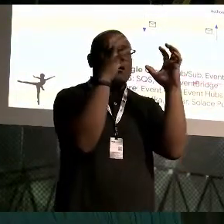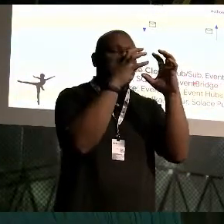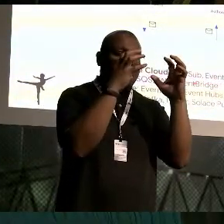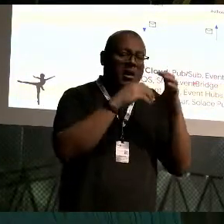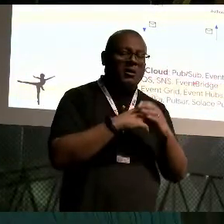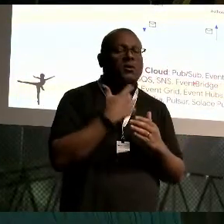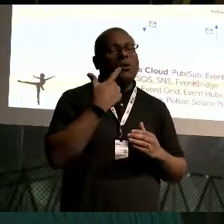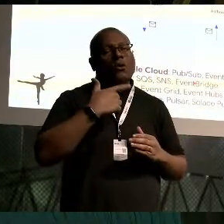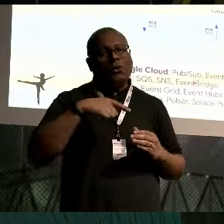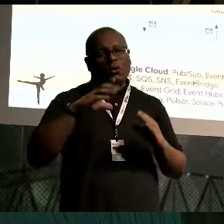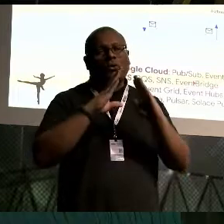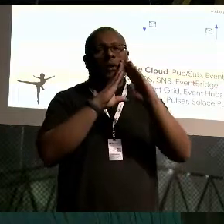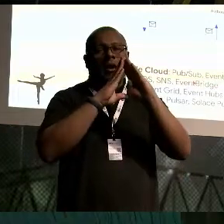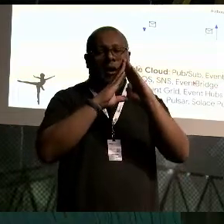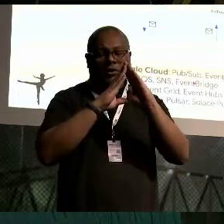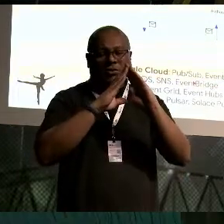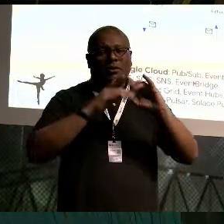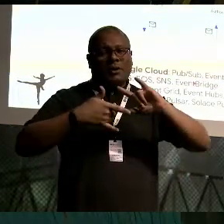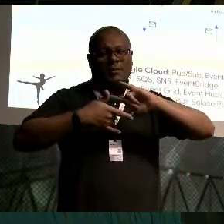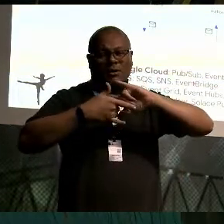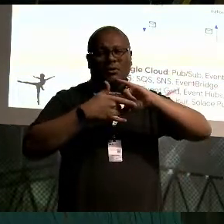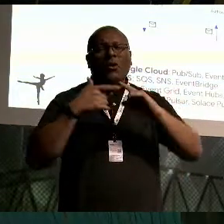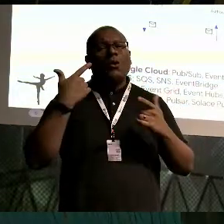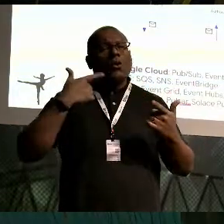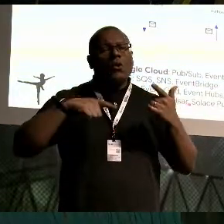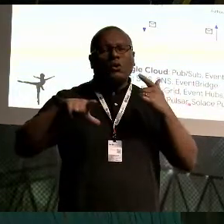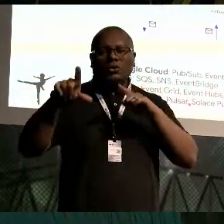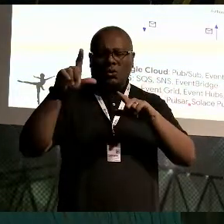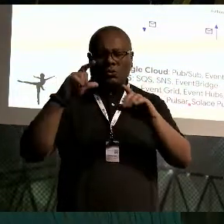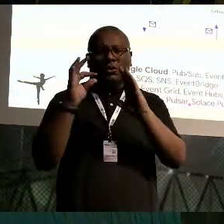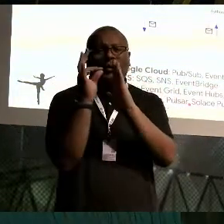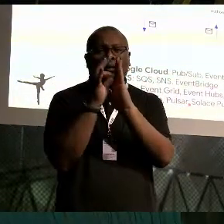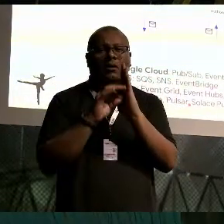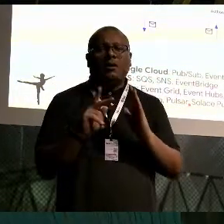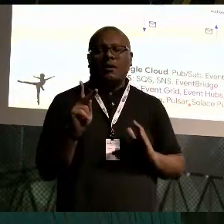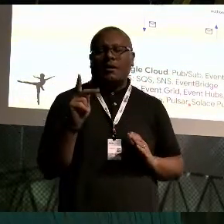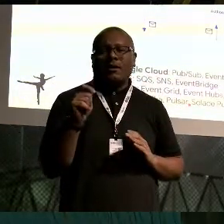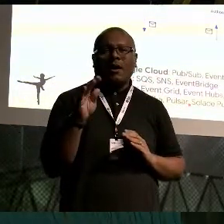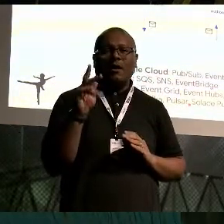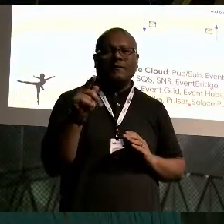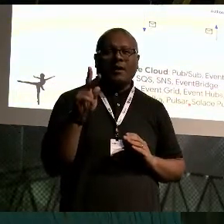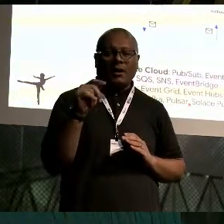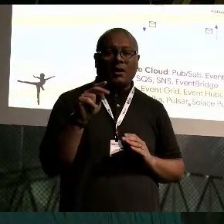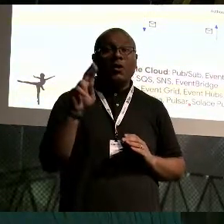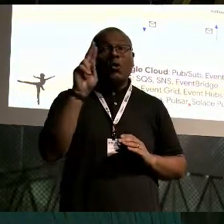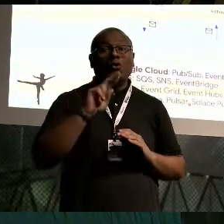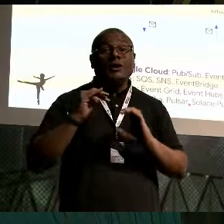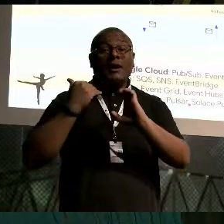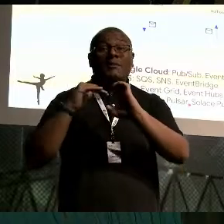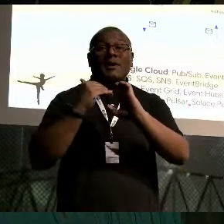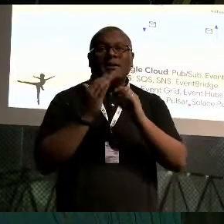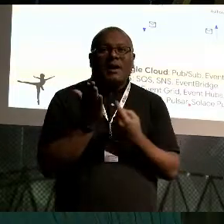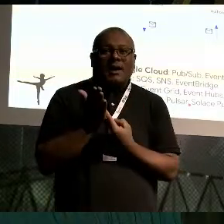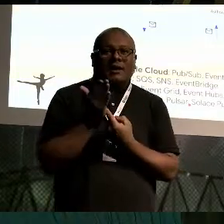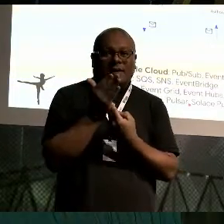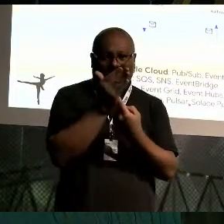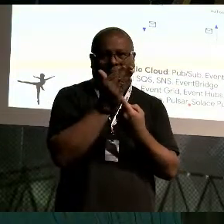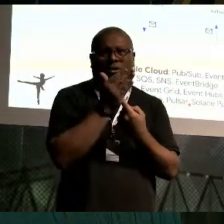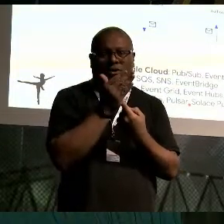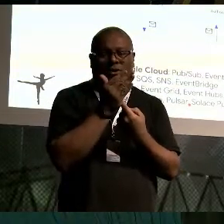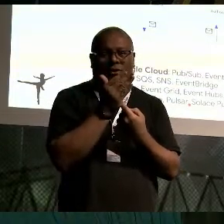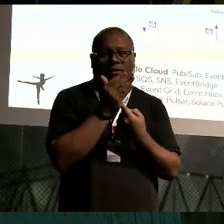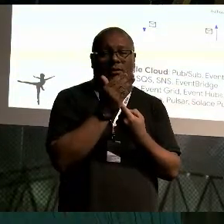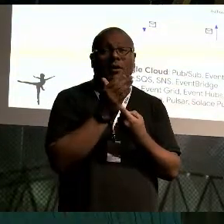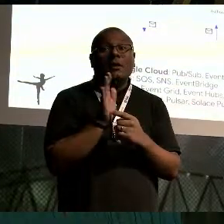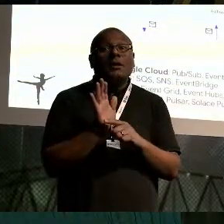EventArc, EventBridge, EventGrid, or also in open source like Kafka and RabbitMQ. So there's a lot of technology out there already